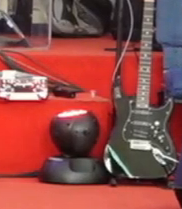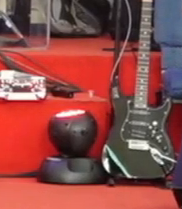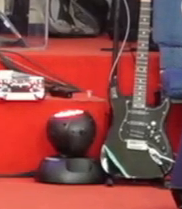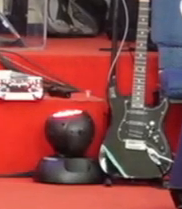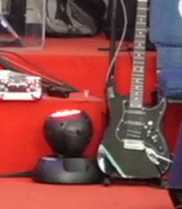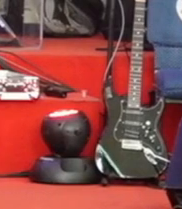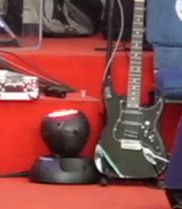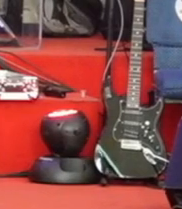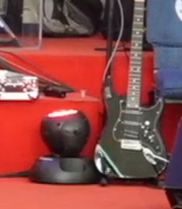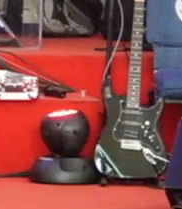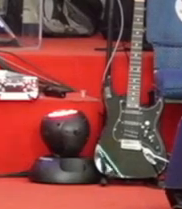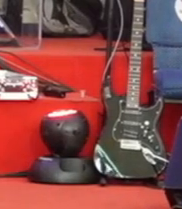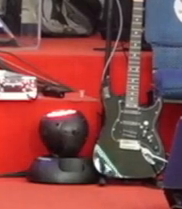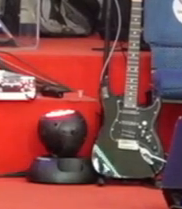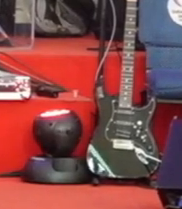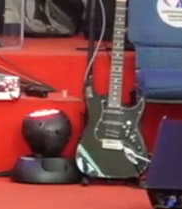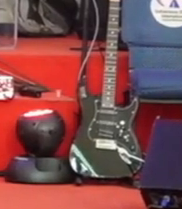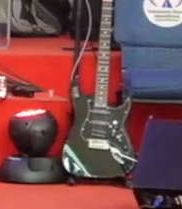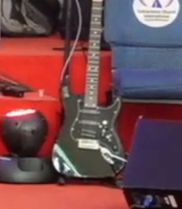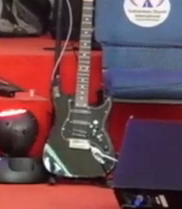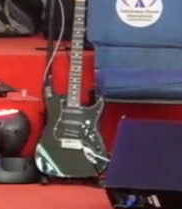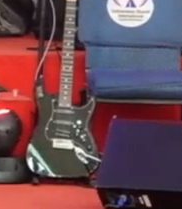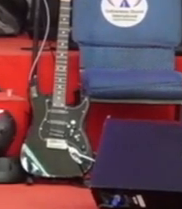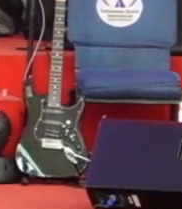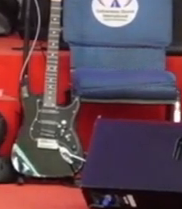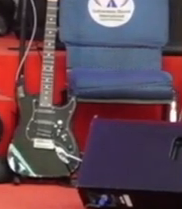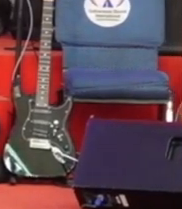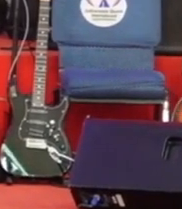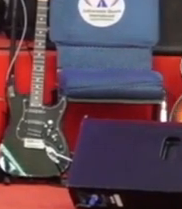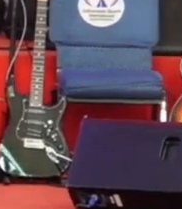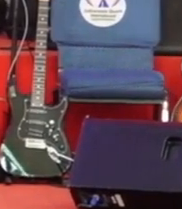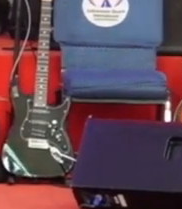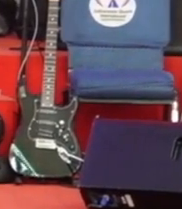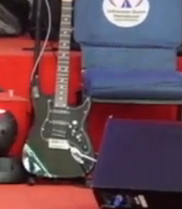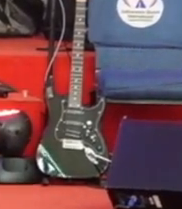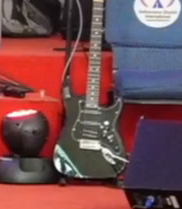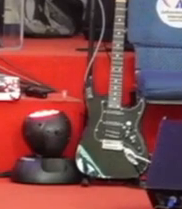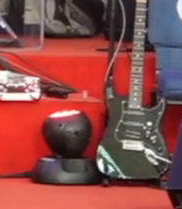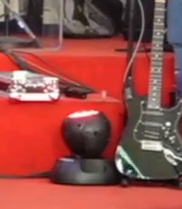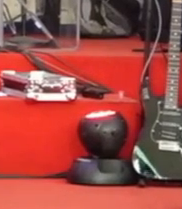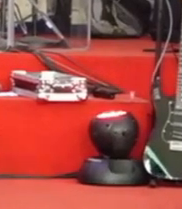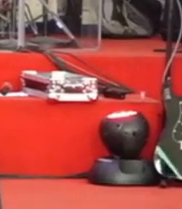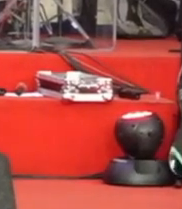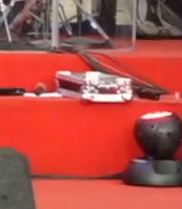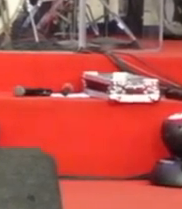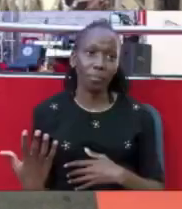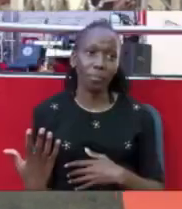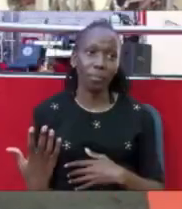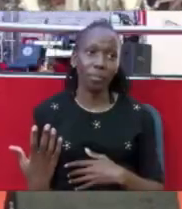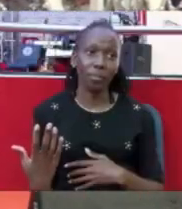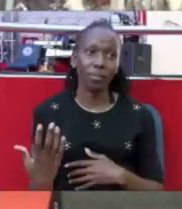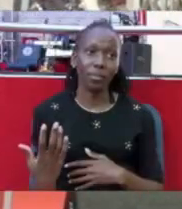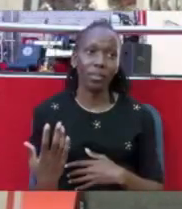Basi tutatembea vizuri. And our relationship with material things, na uhusiano wetu na vitu, even the relationship